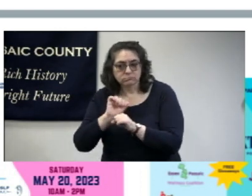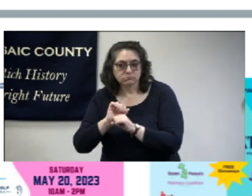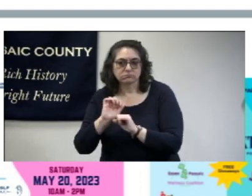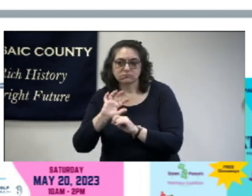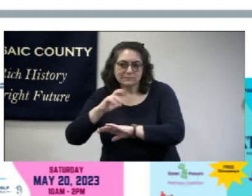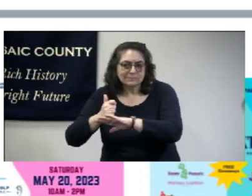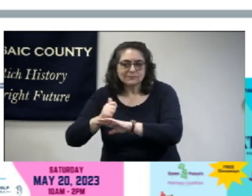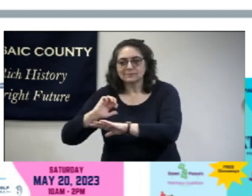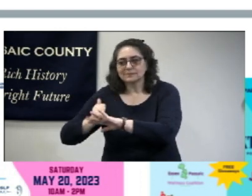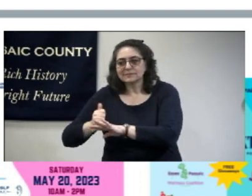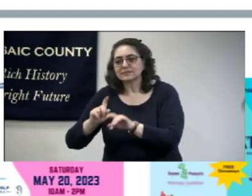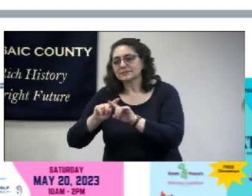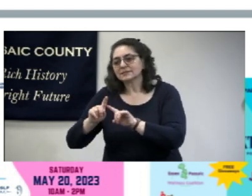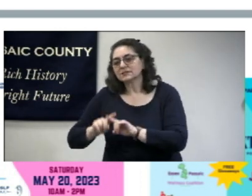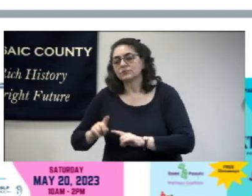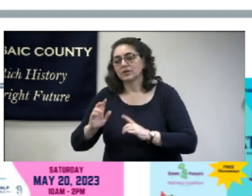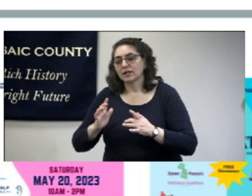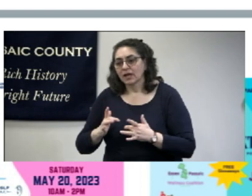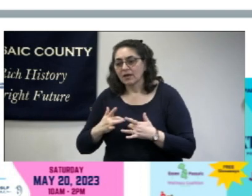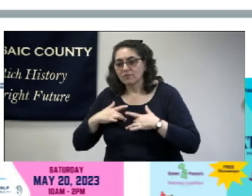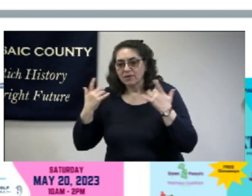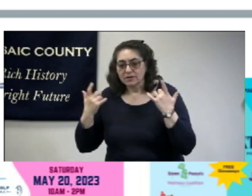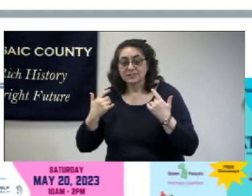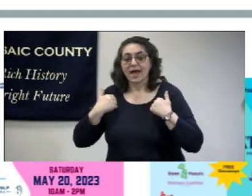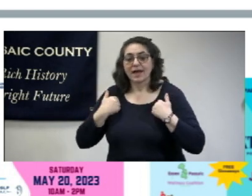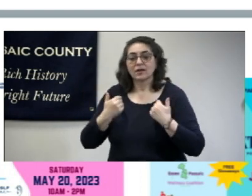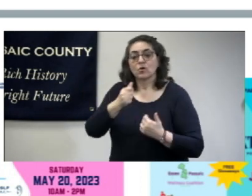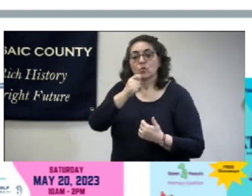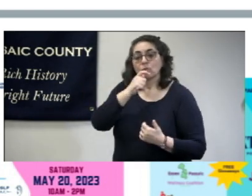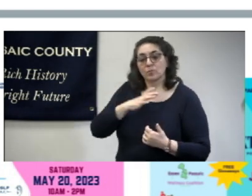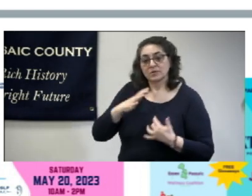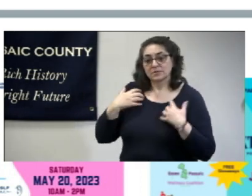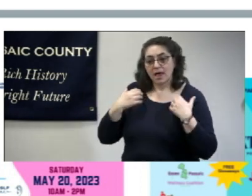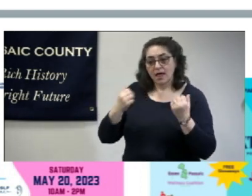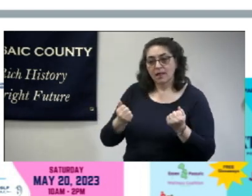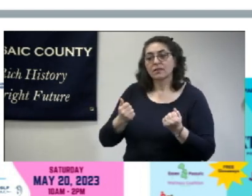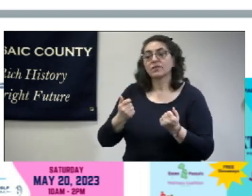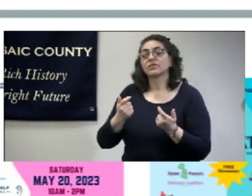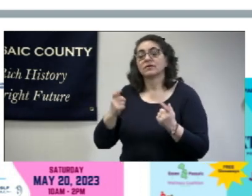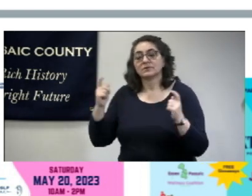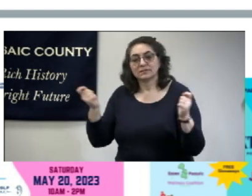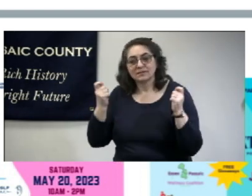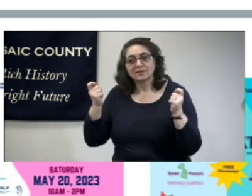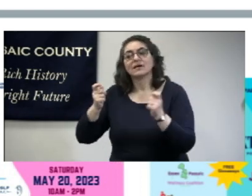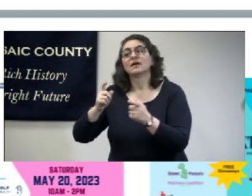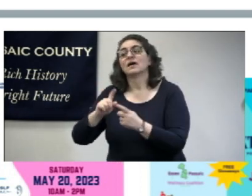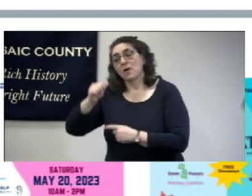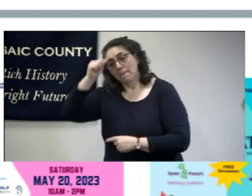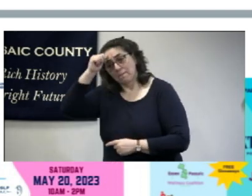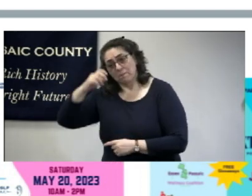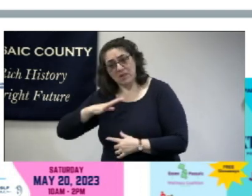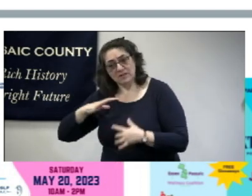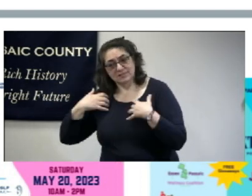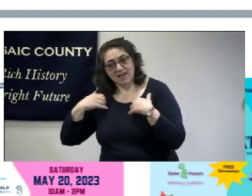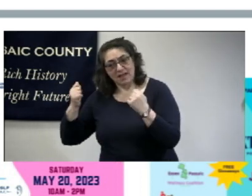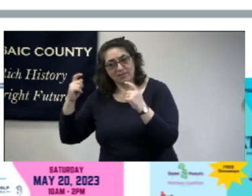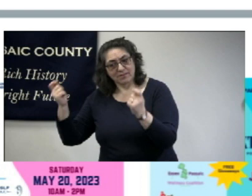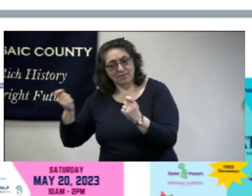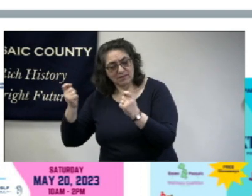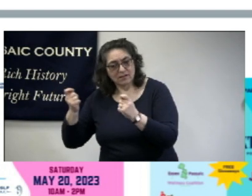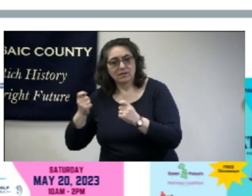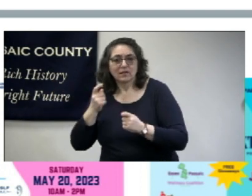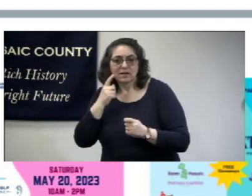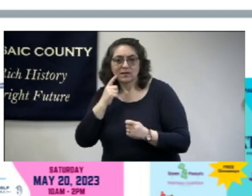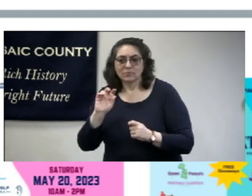we had our women's health extravaganza and our men's health extravaganzas, and we promoted this information so we